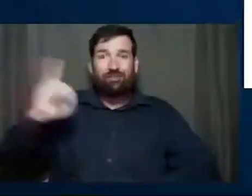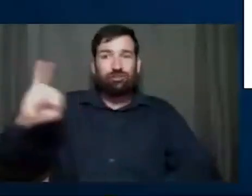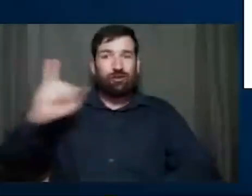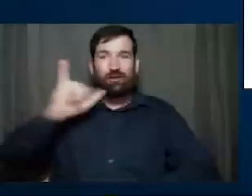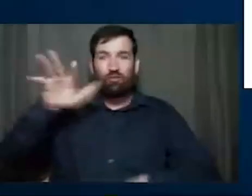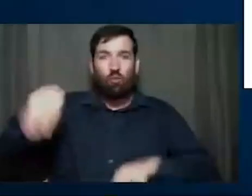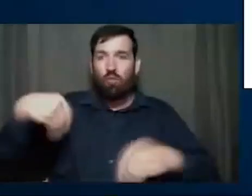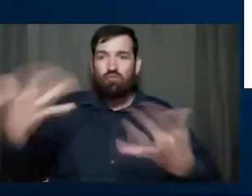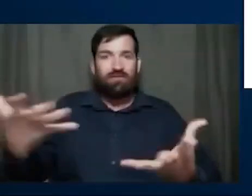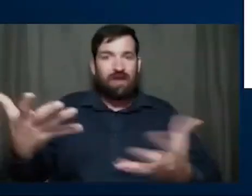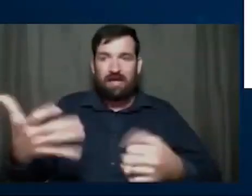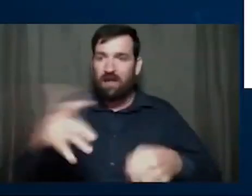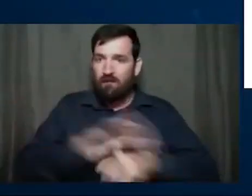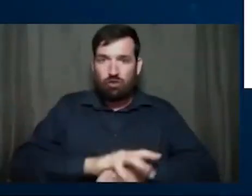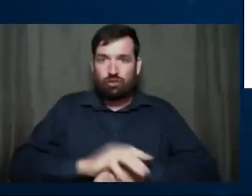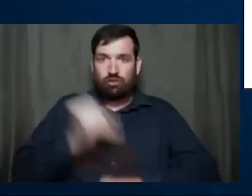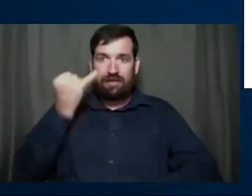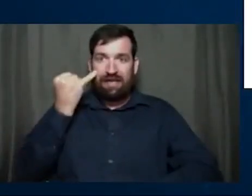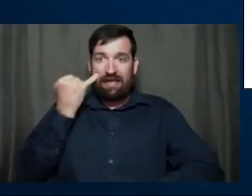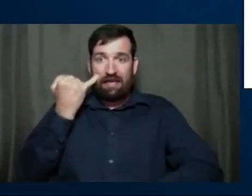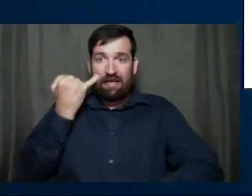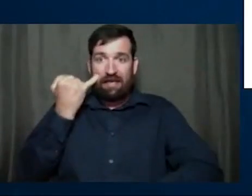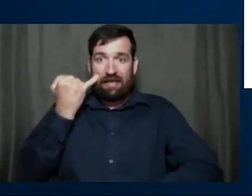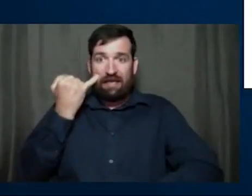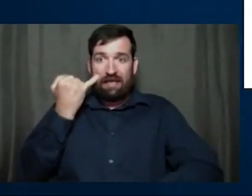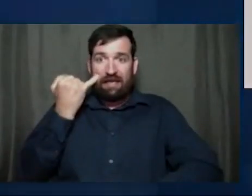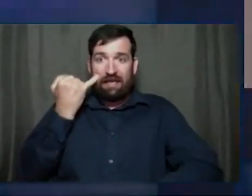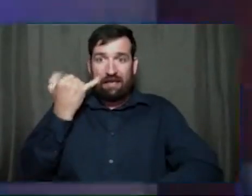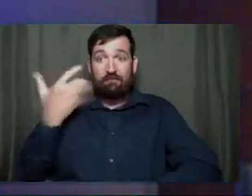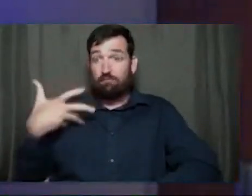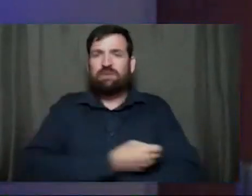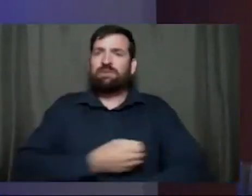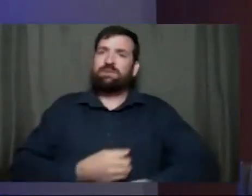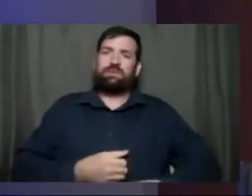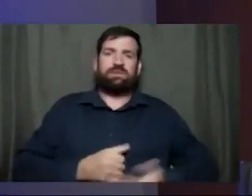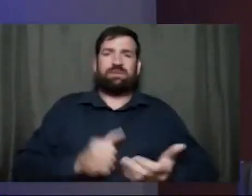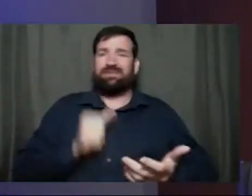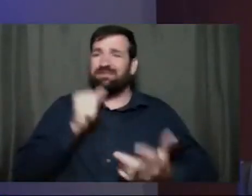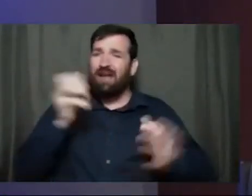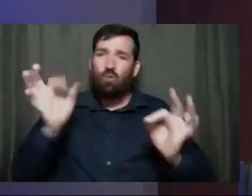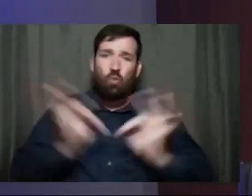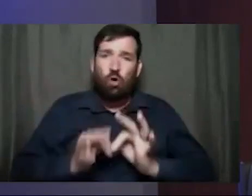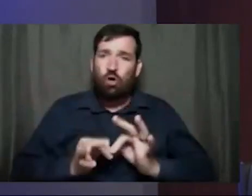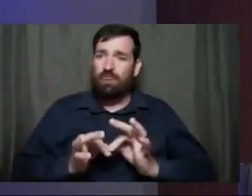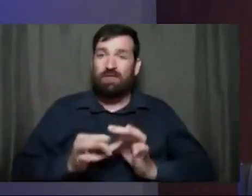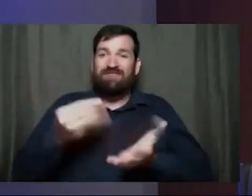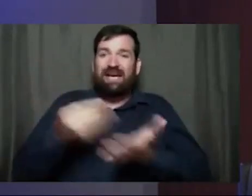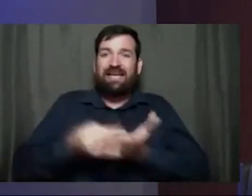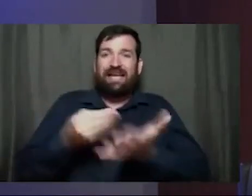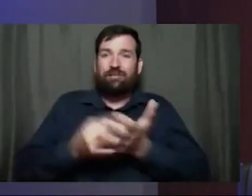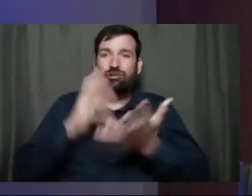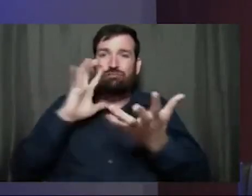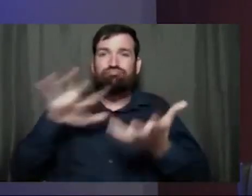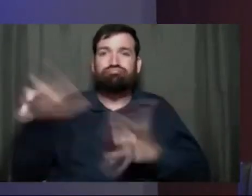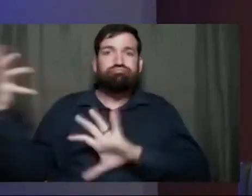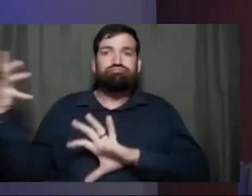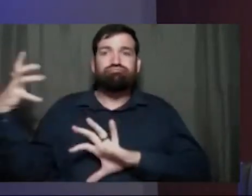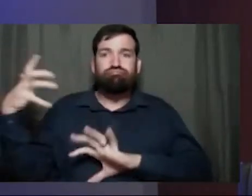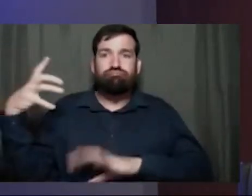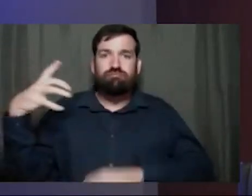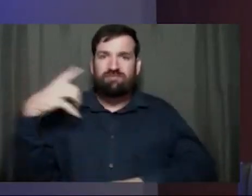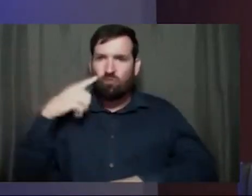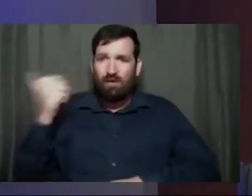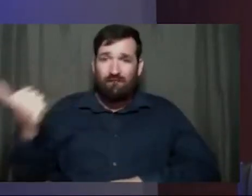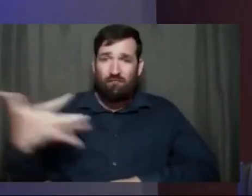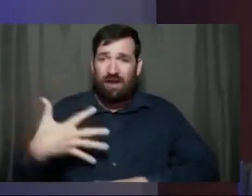coverage for people that have chosen not to be vaccinated, I just don't think it's worth financial ruin to be afraid of the vaccine